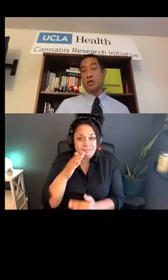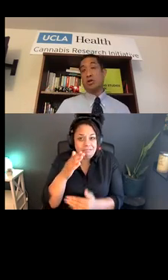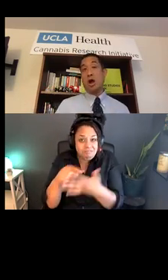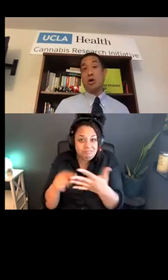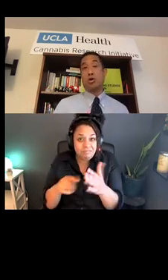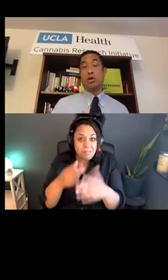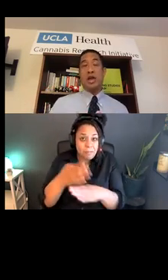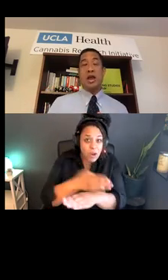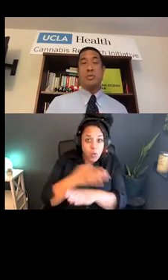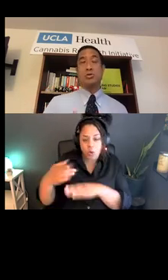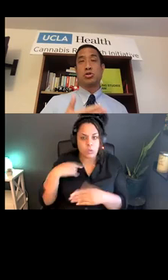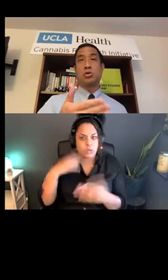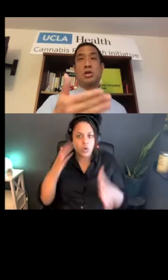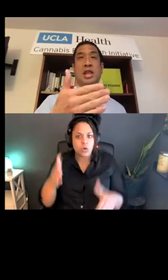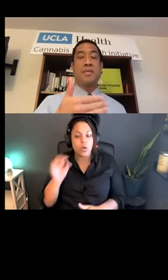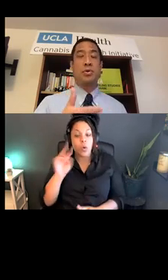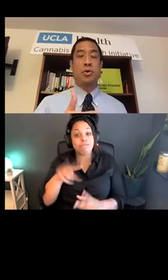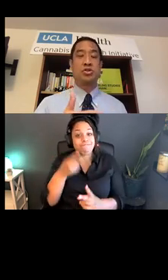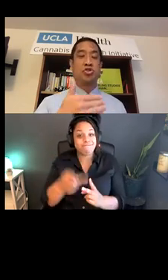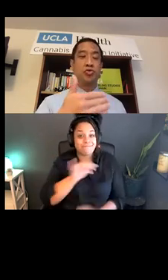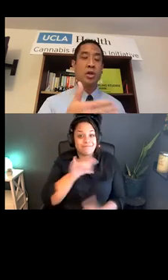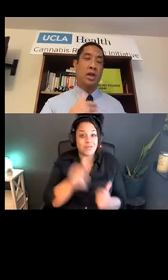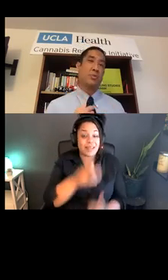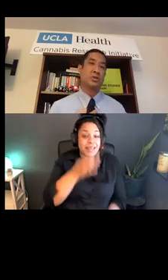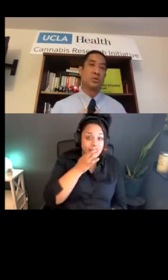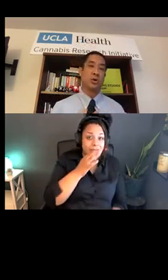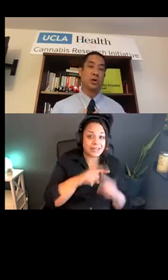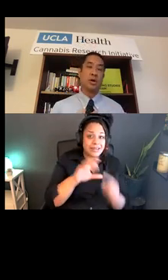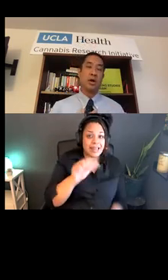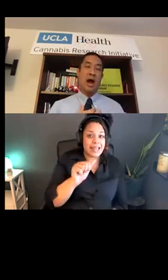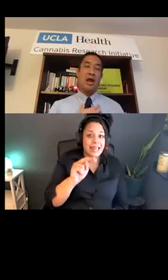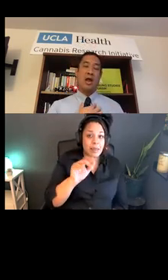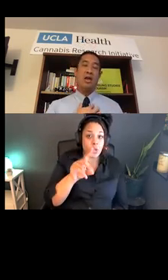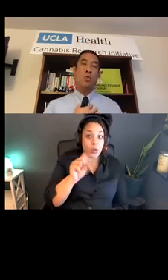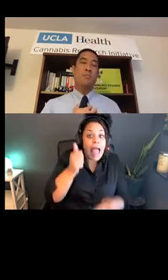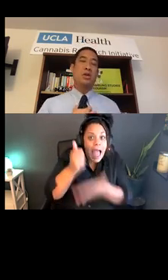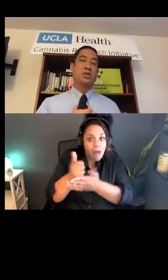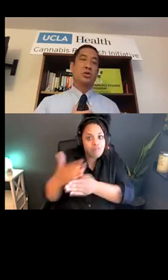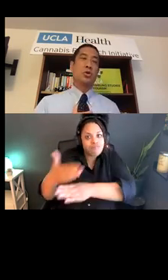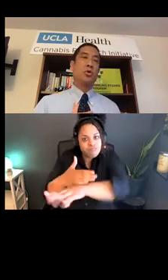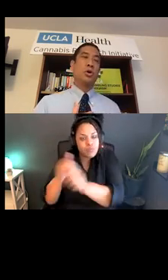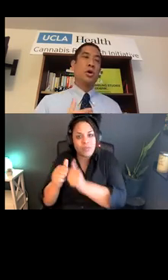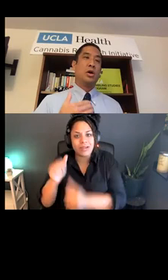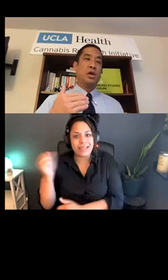also don't know, could cannabis or certain cannabinoids treat gambling disorder? I had one patient